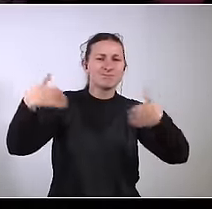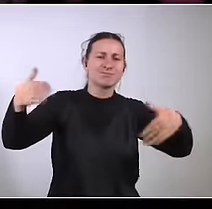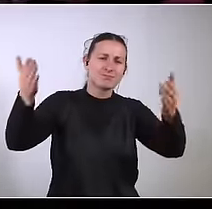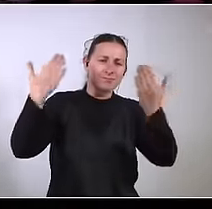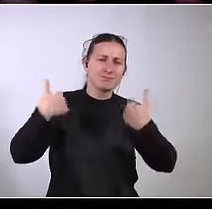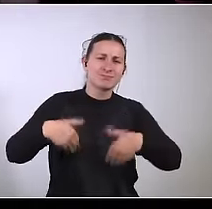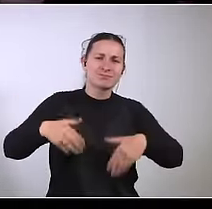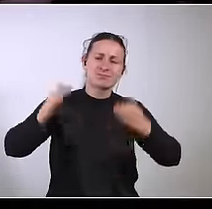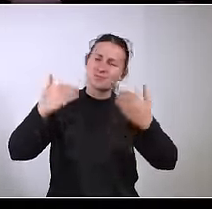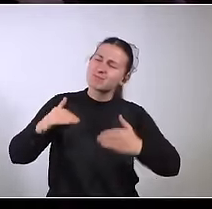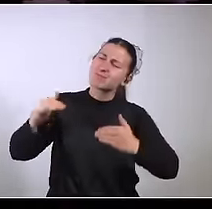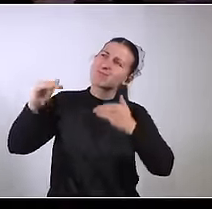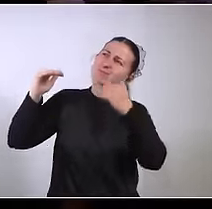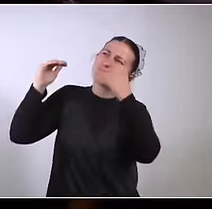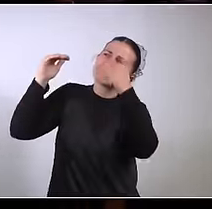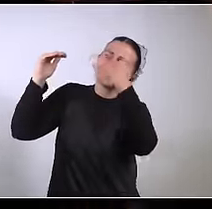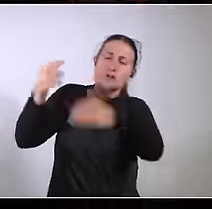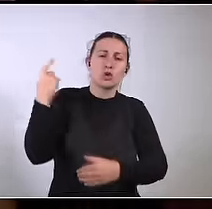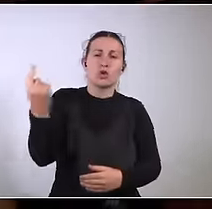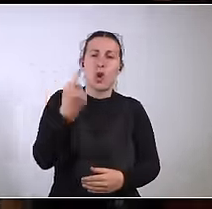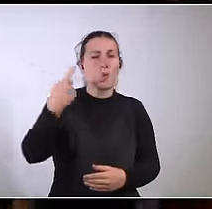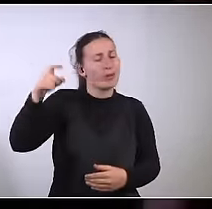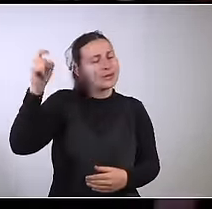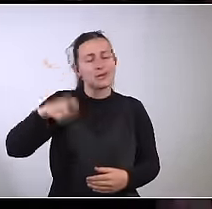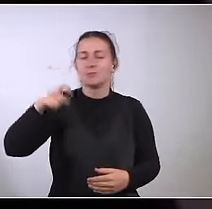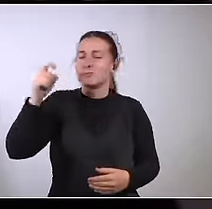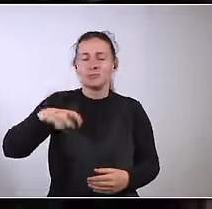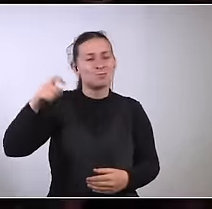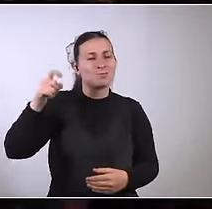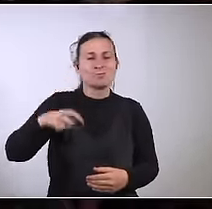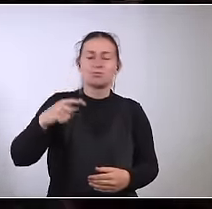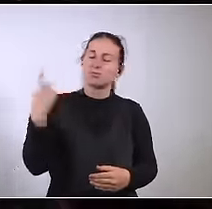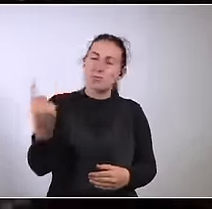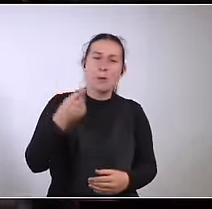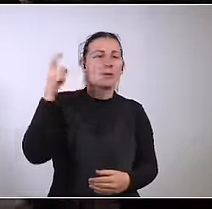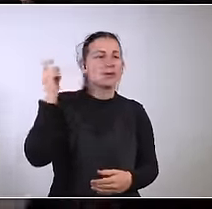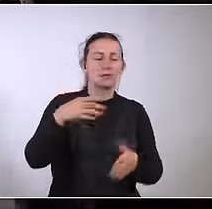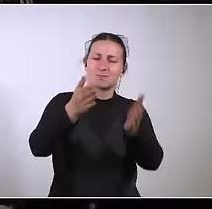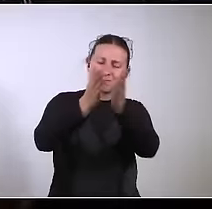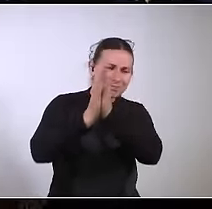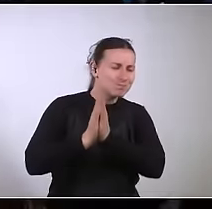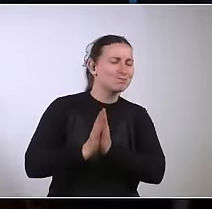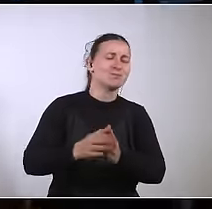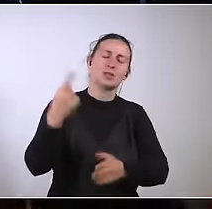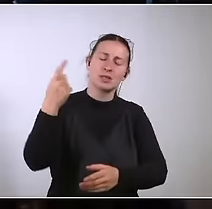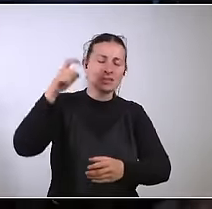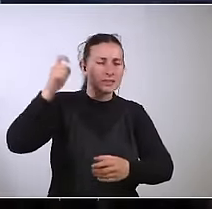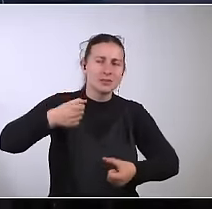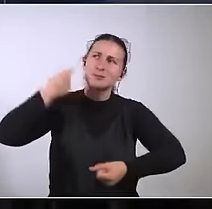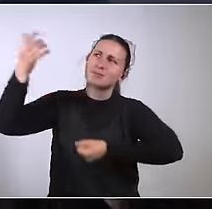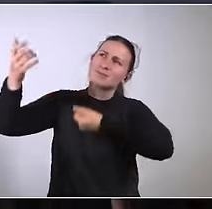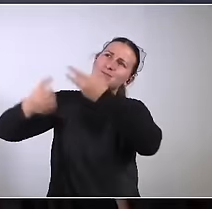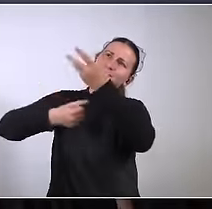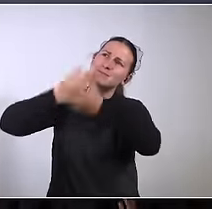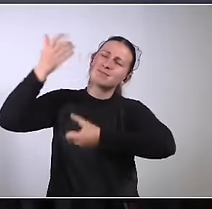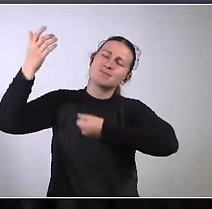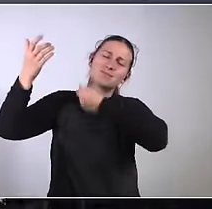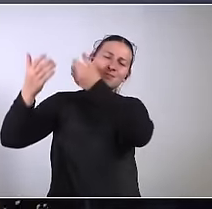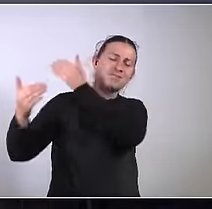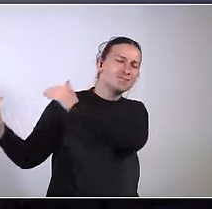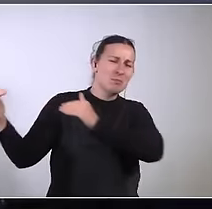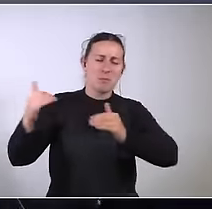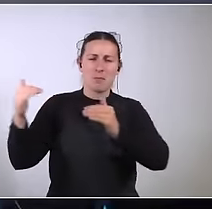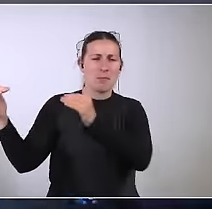their spirit. Somebody needs to travail. Somebody needs to pray. Oh, the weapons of our